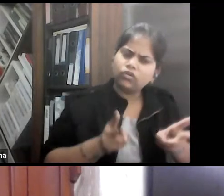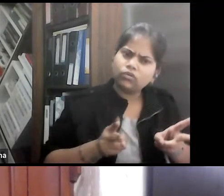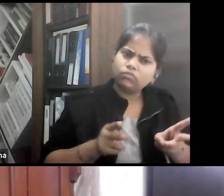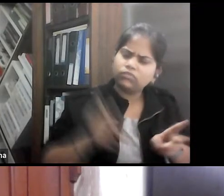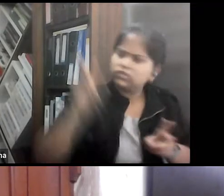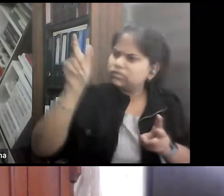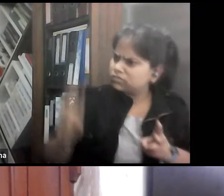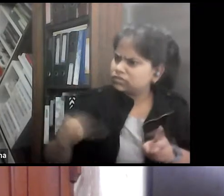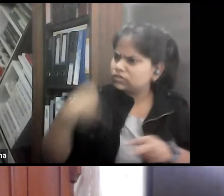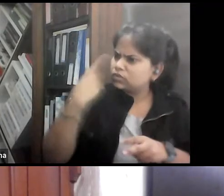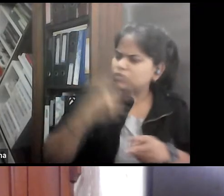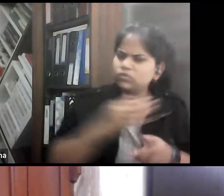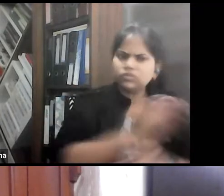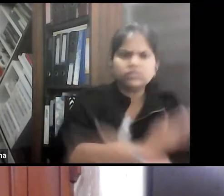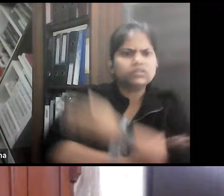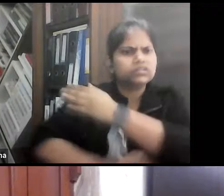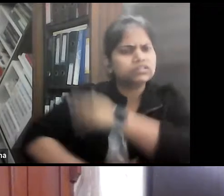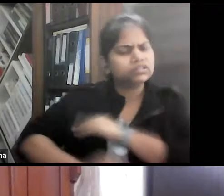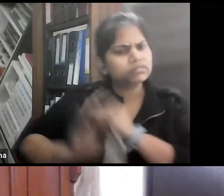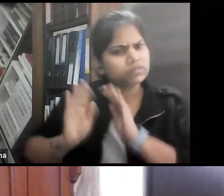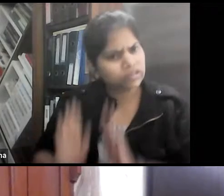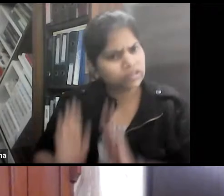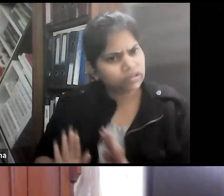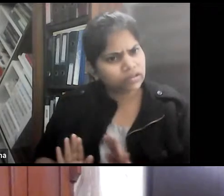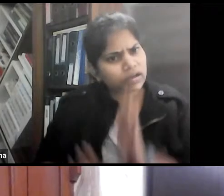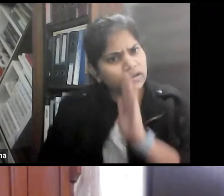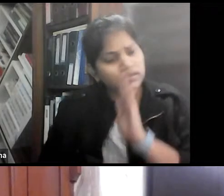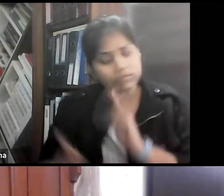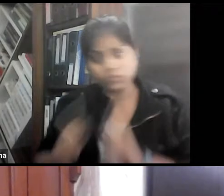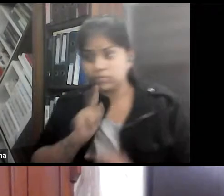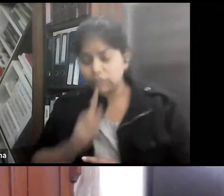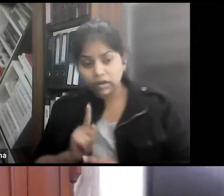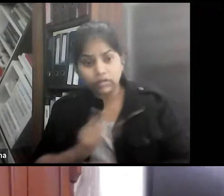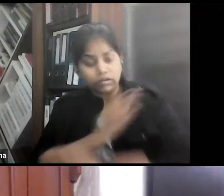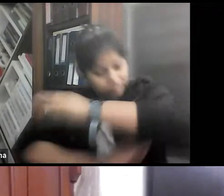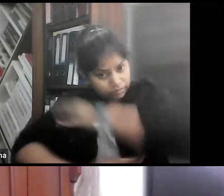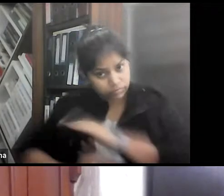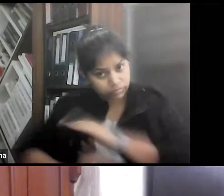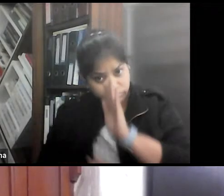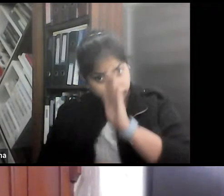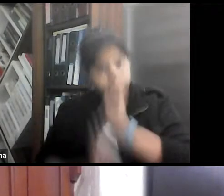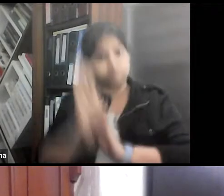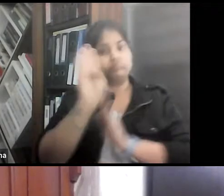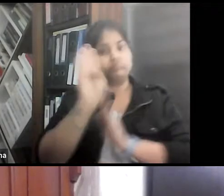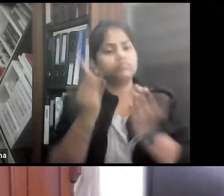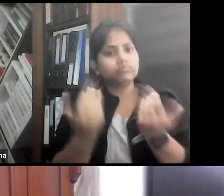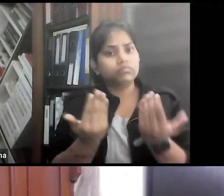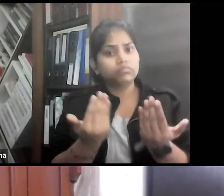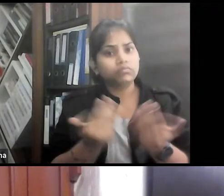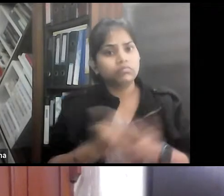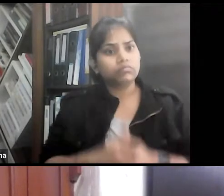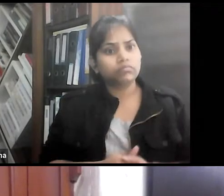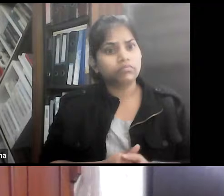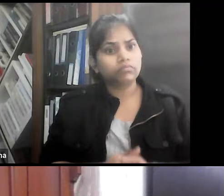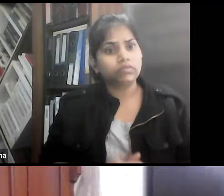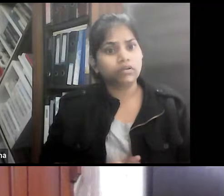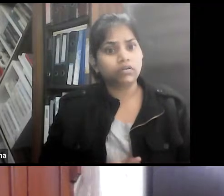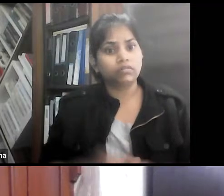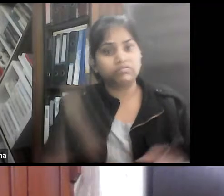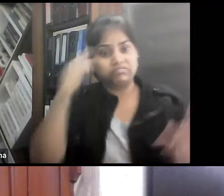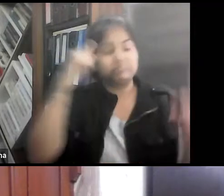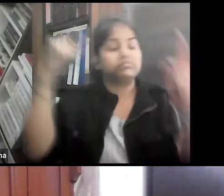is overcoming his or her disability, and thereby becoming an inspirational image, an image